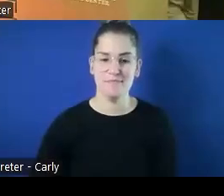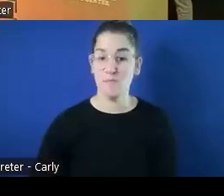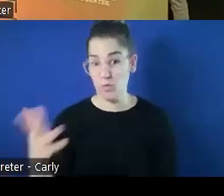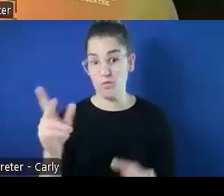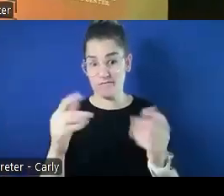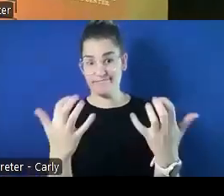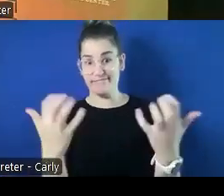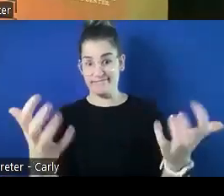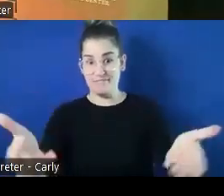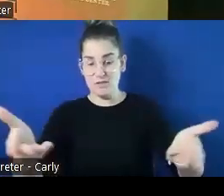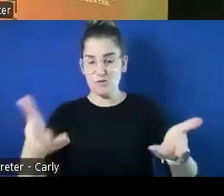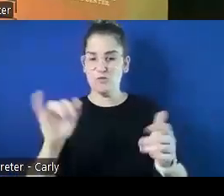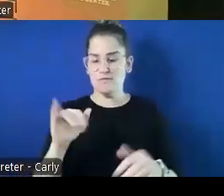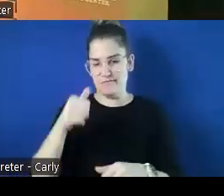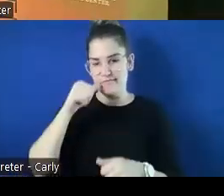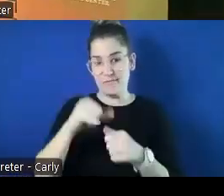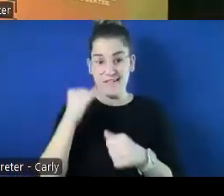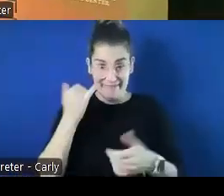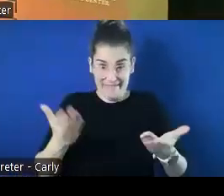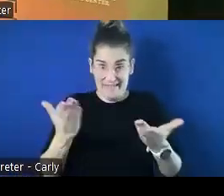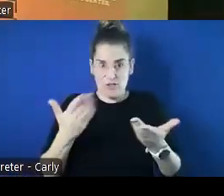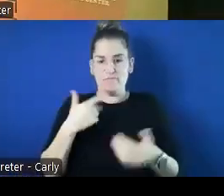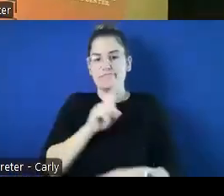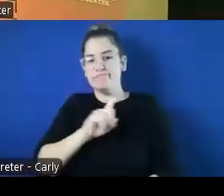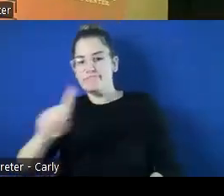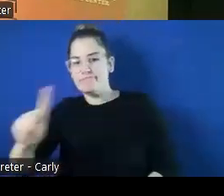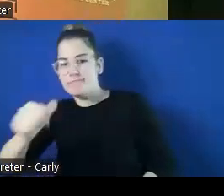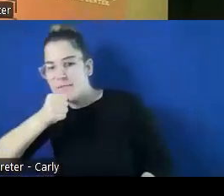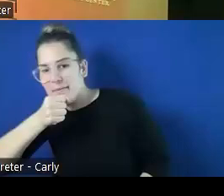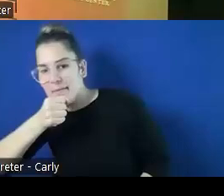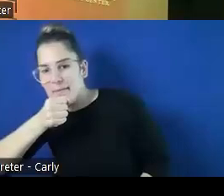here, to use one of the microphones in the aisles.